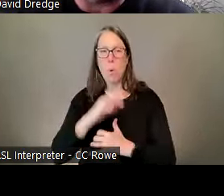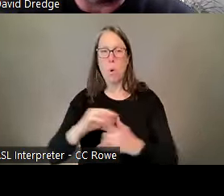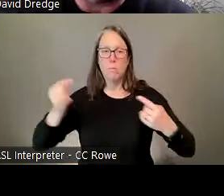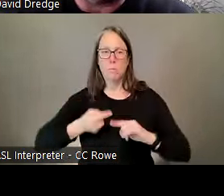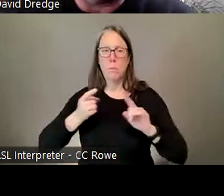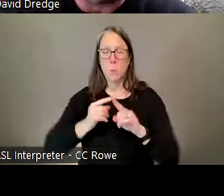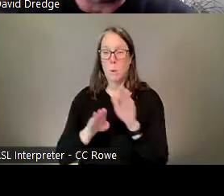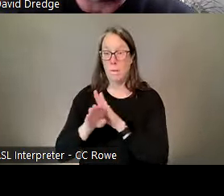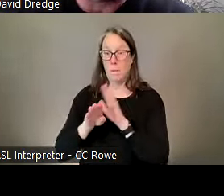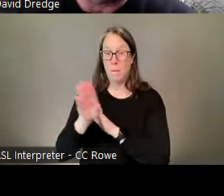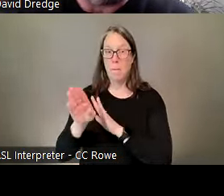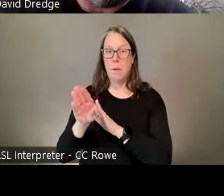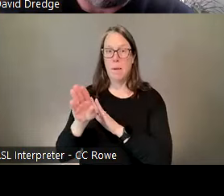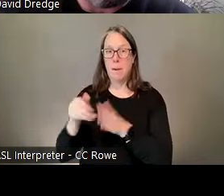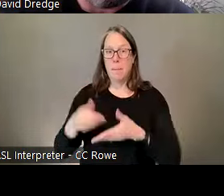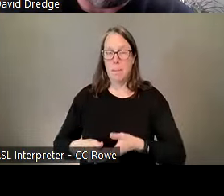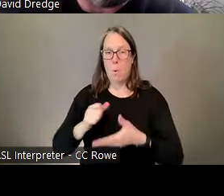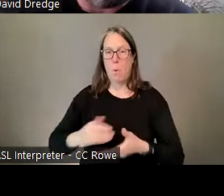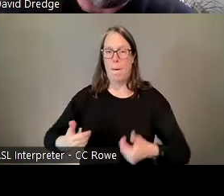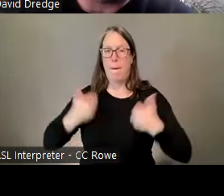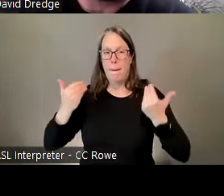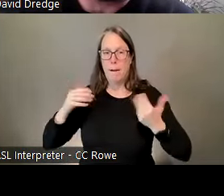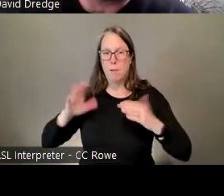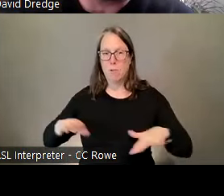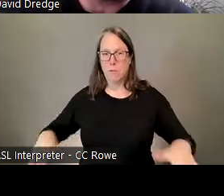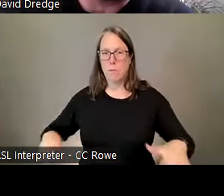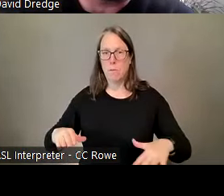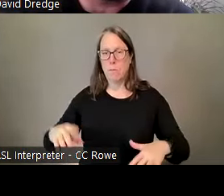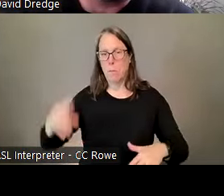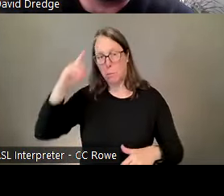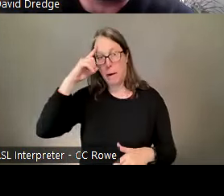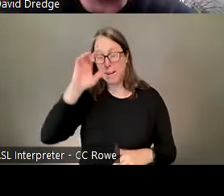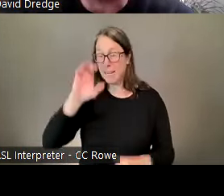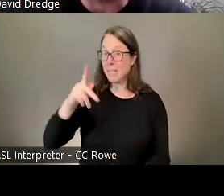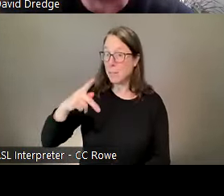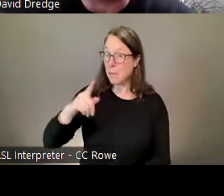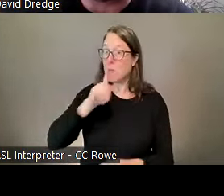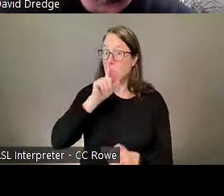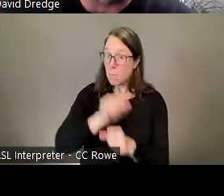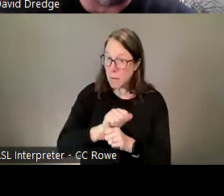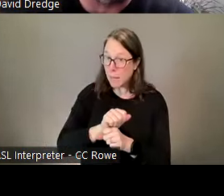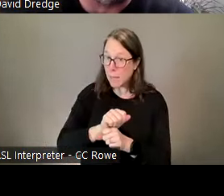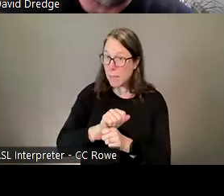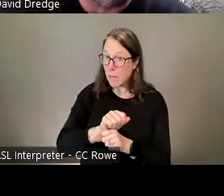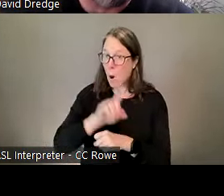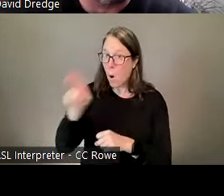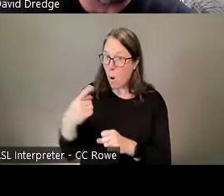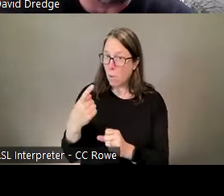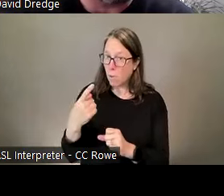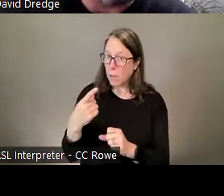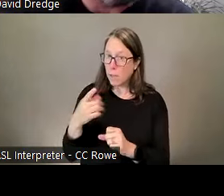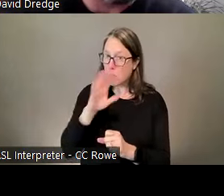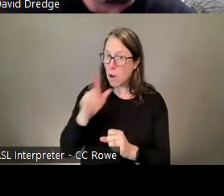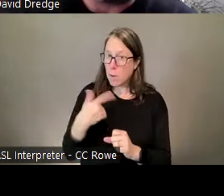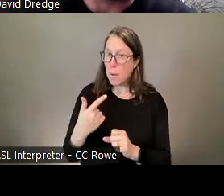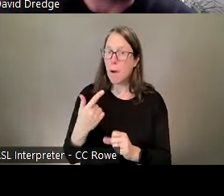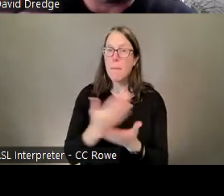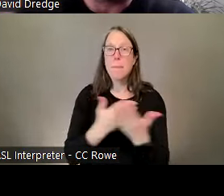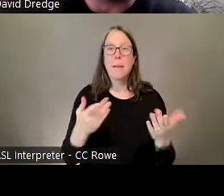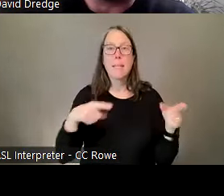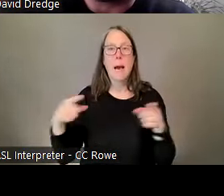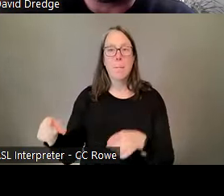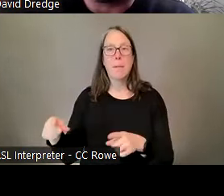interesting. So cerebral palsy specifically is only referring to symptoms that start early in life. So older people can